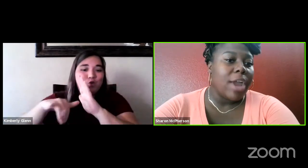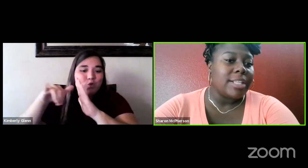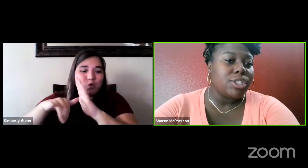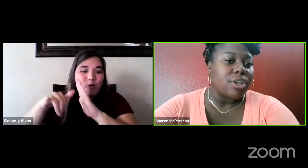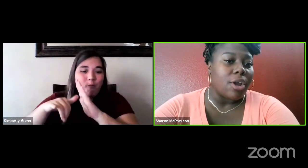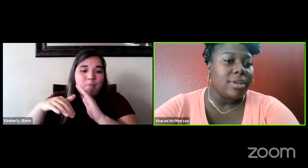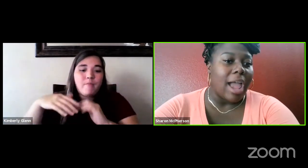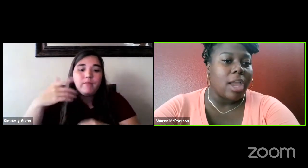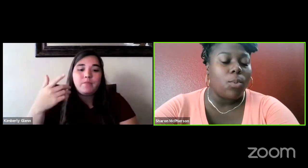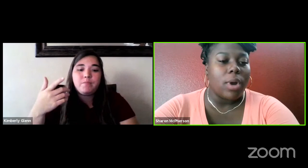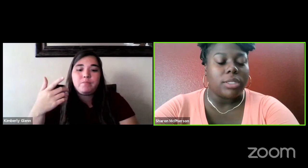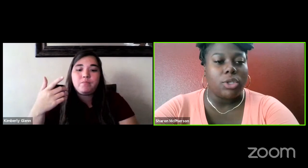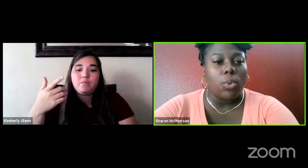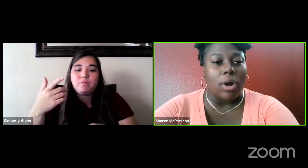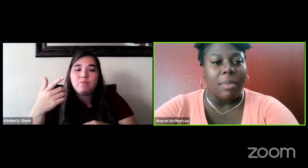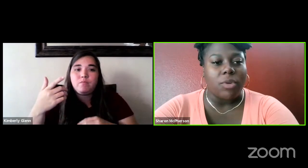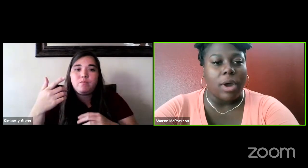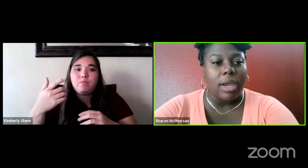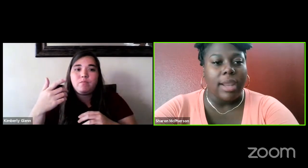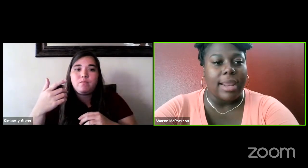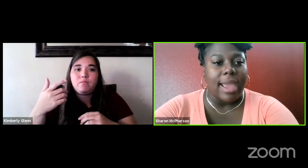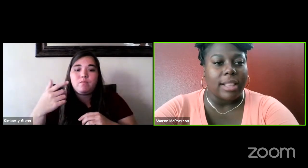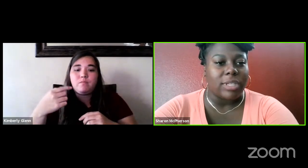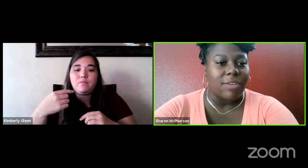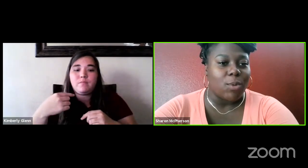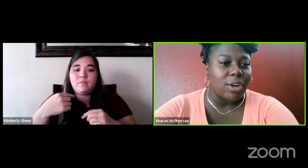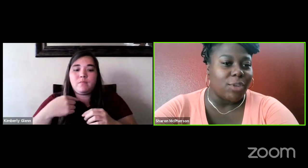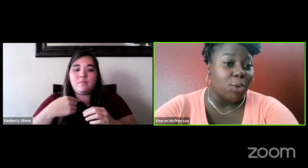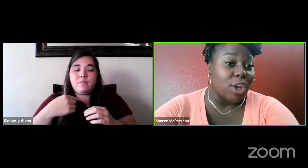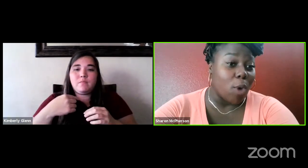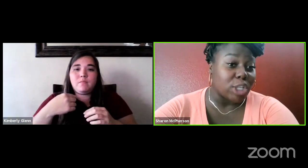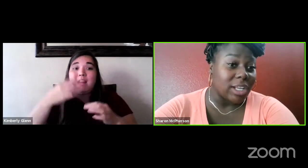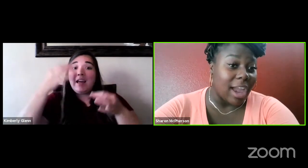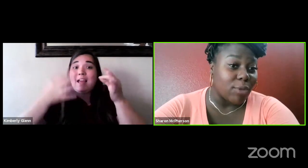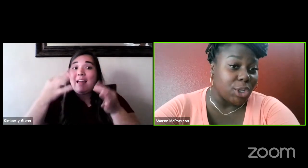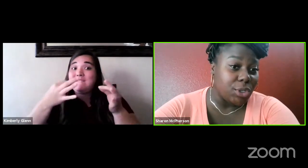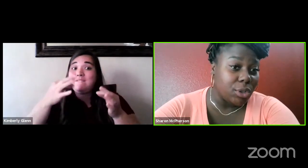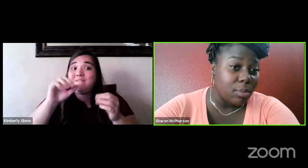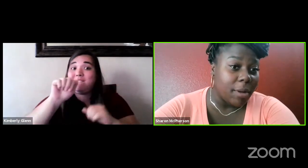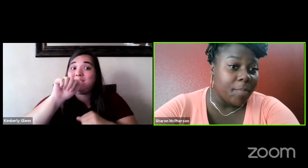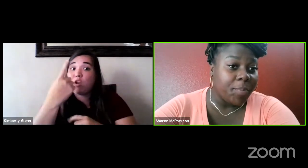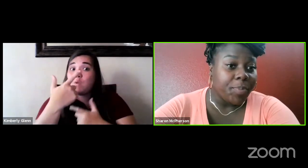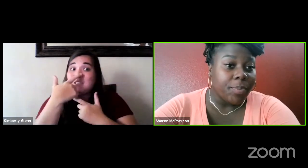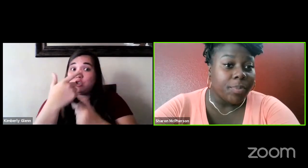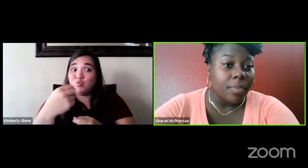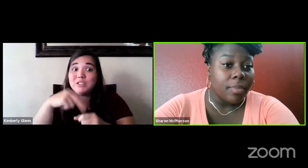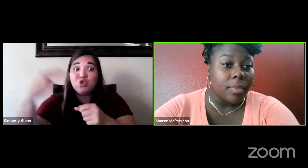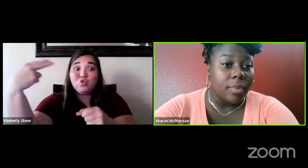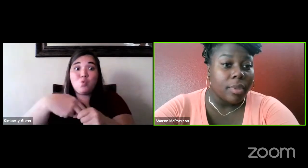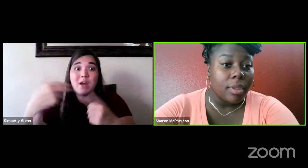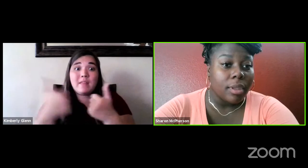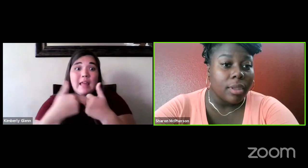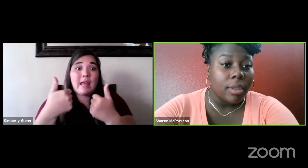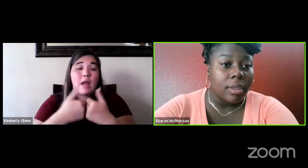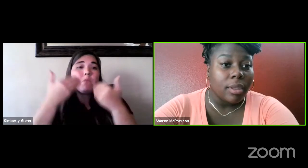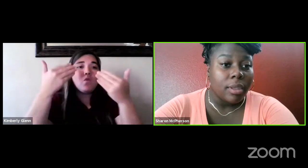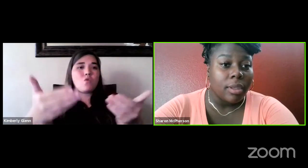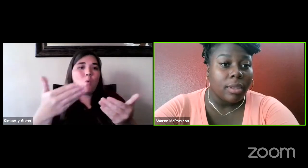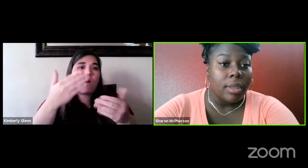So I'm going to go ahead and start. I want to welcome everyone and hello to every one of you that are watching live on YouTube.